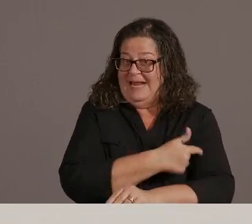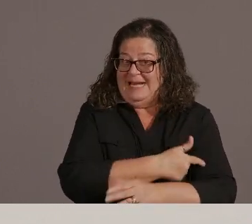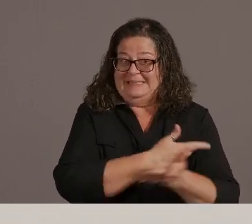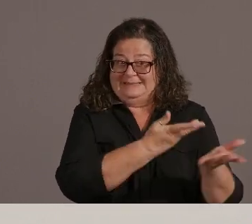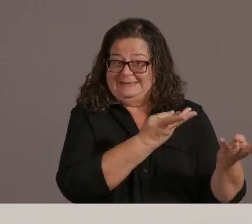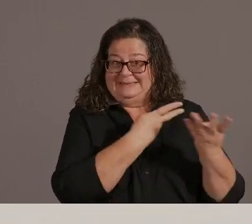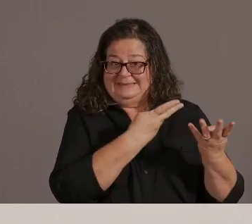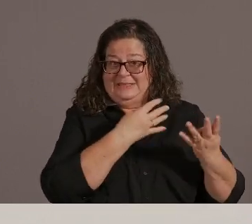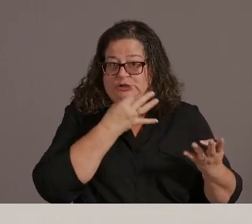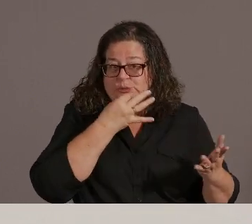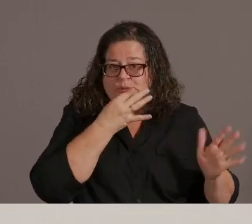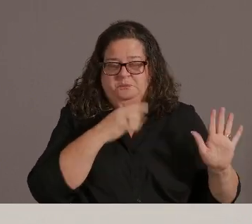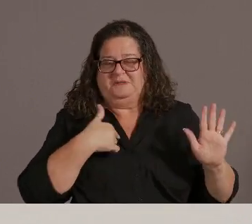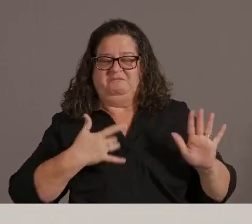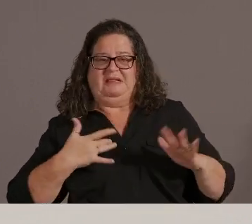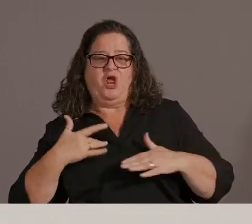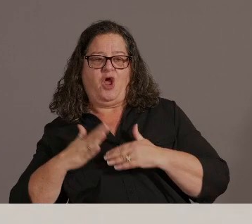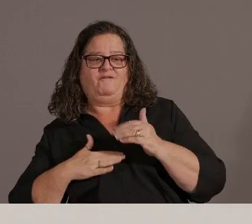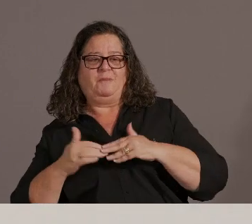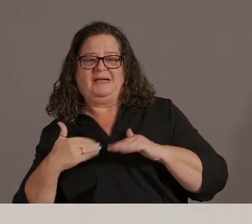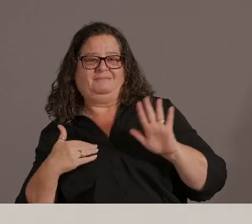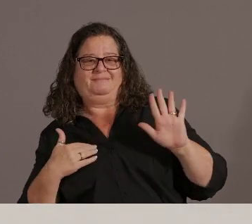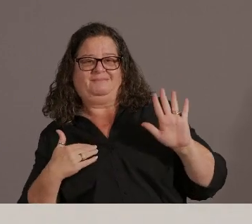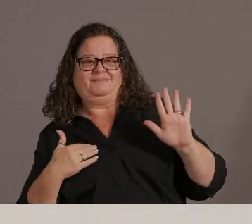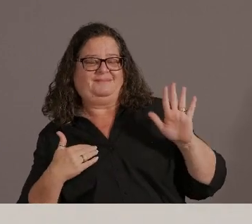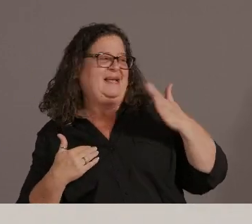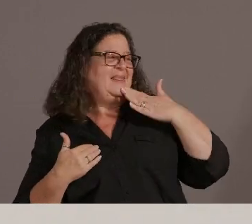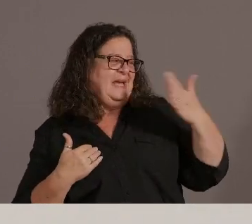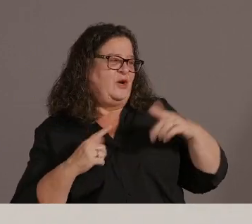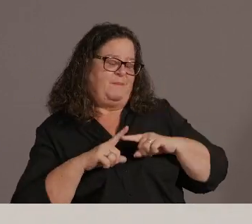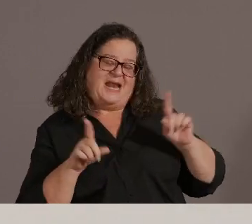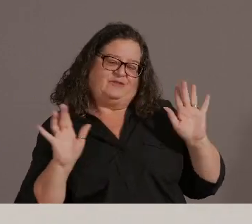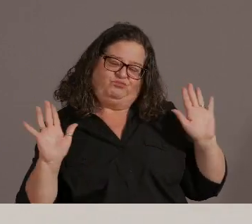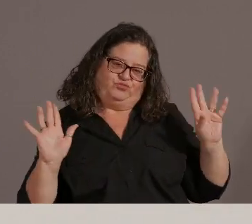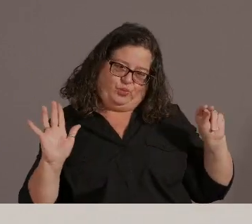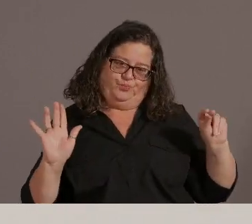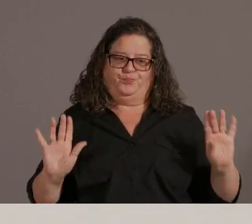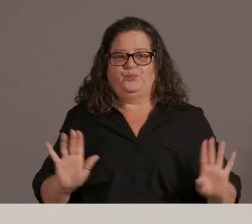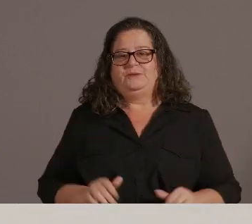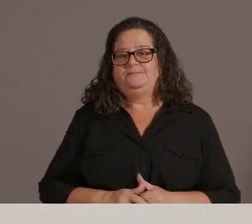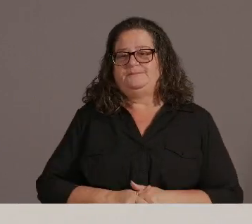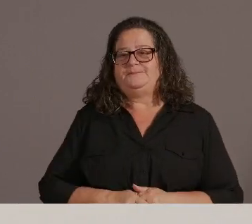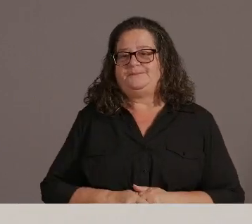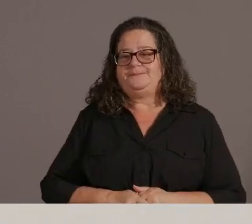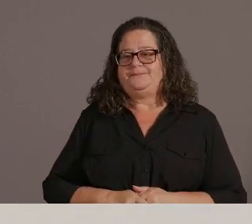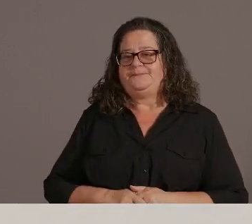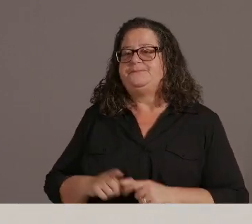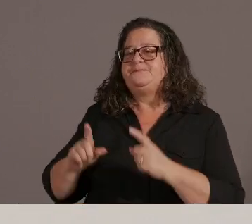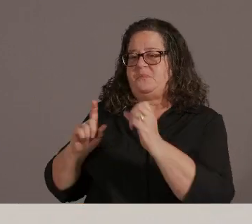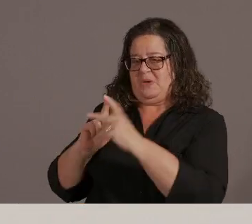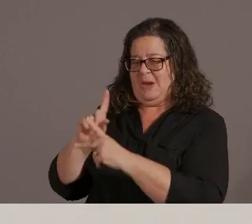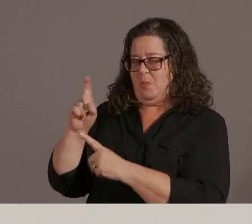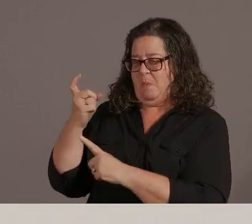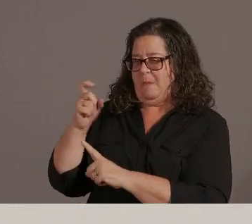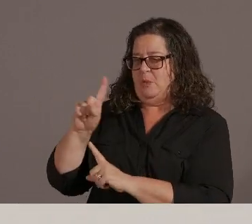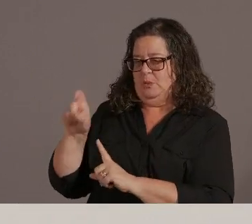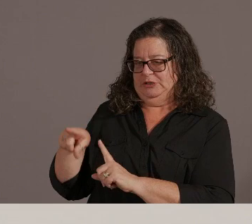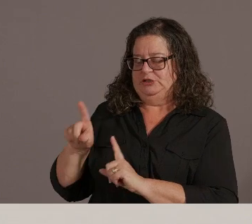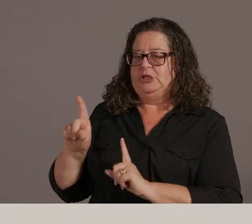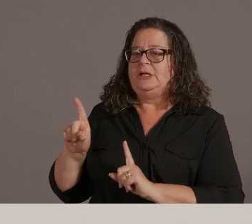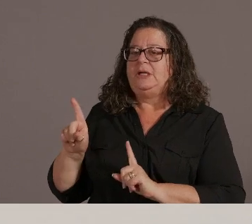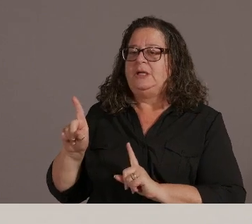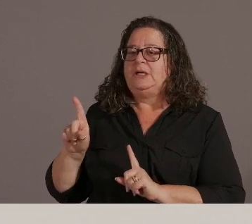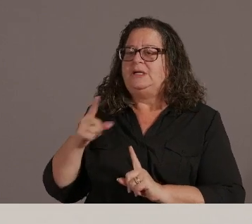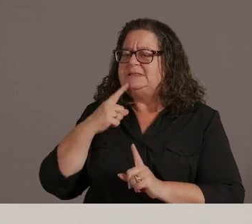Okay, and just one more thing on that, Yeah. if possible. Was it clear that those would be additional doses or state doses? You